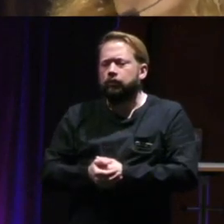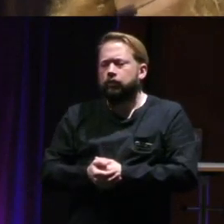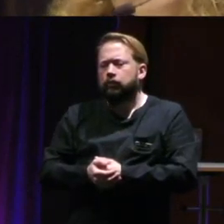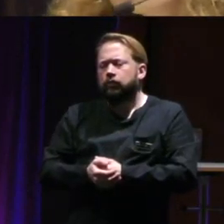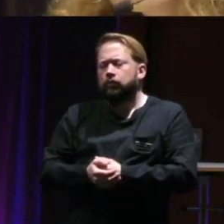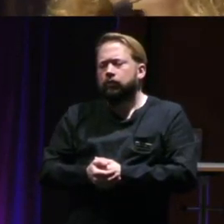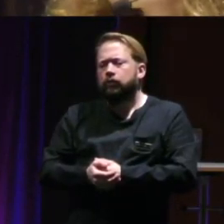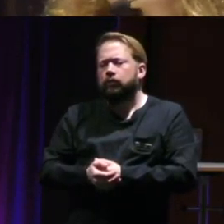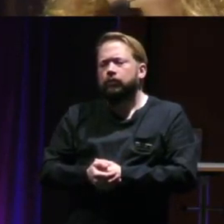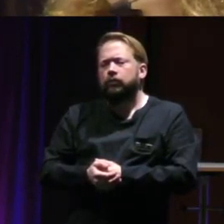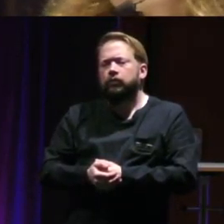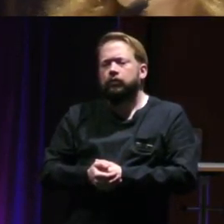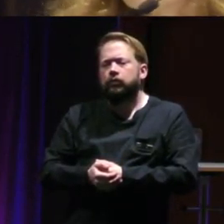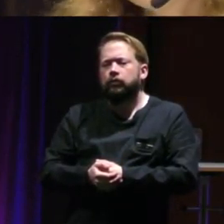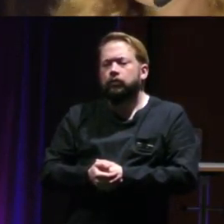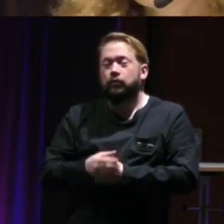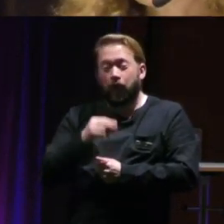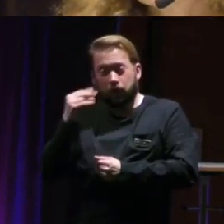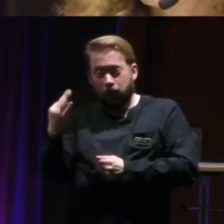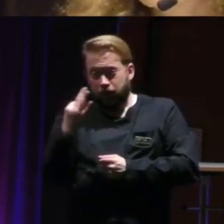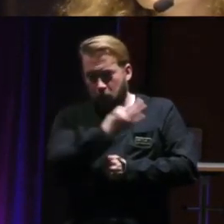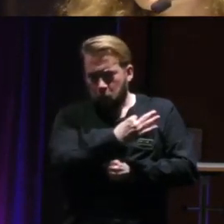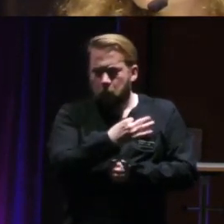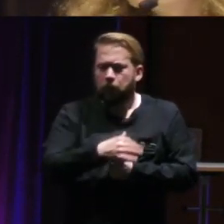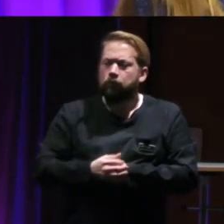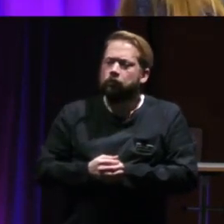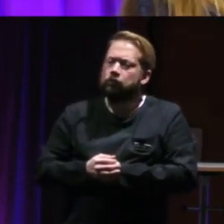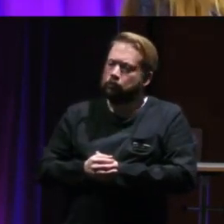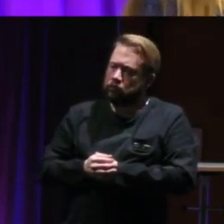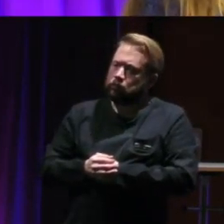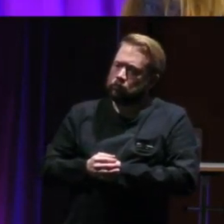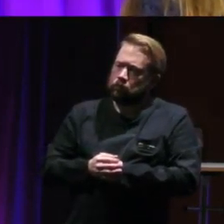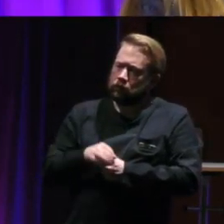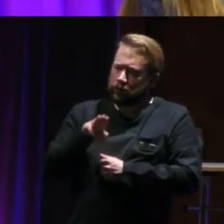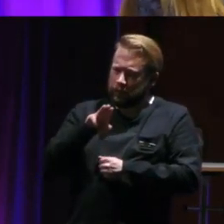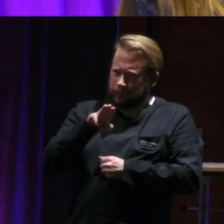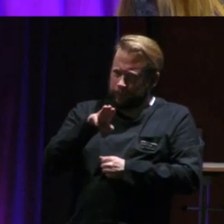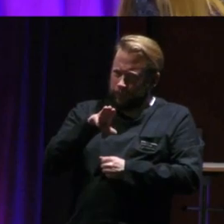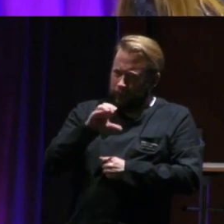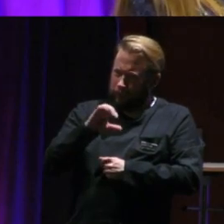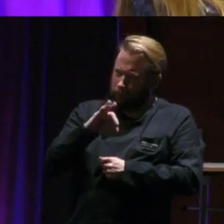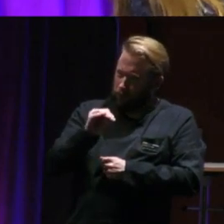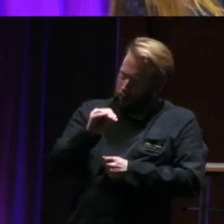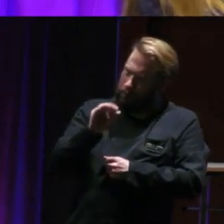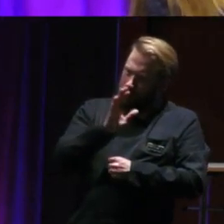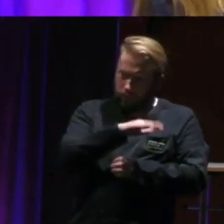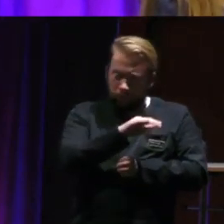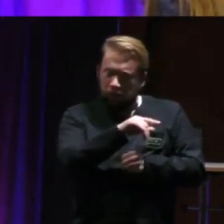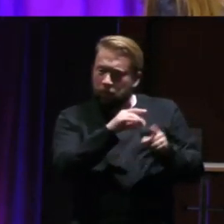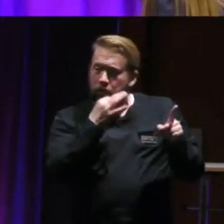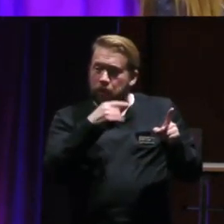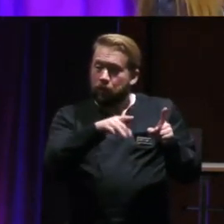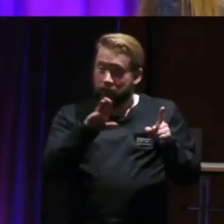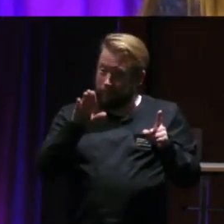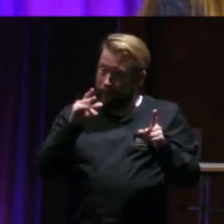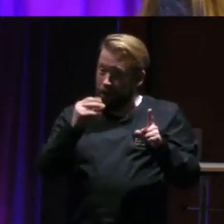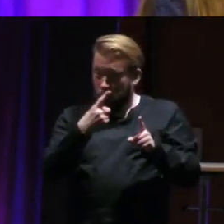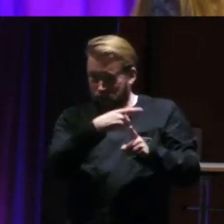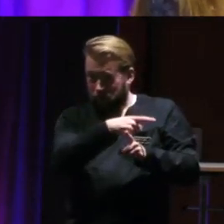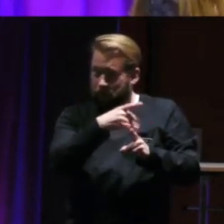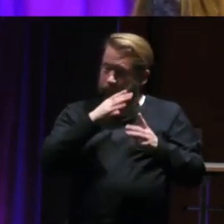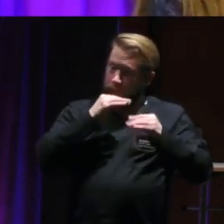if Mikhail is a musician first, would you say that you are a political activist rather first and then part of a